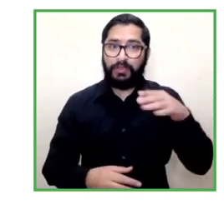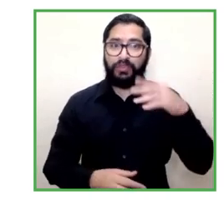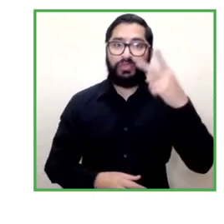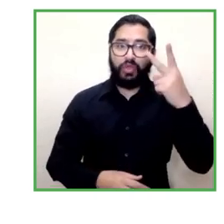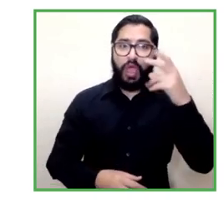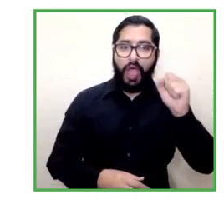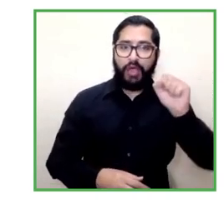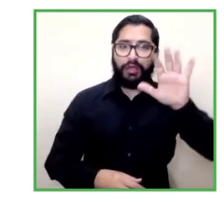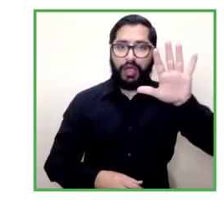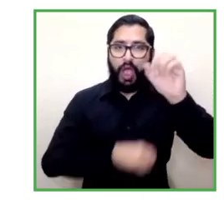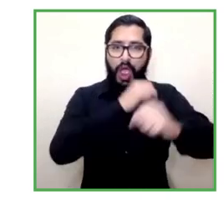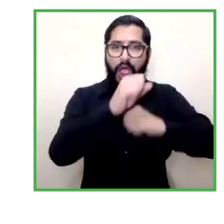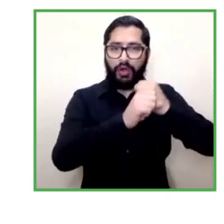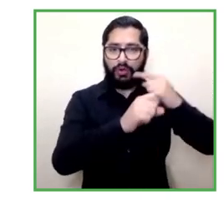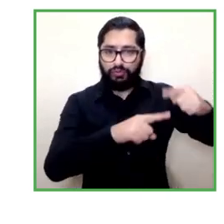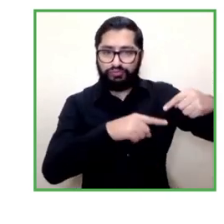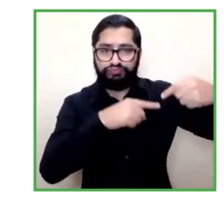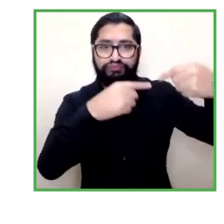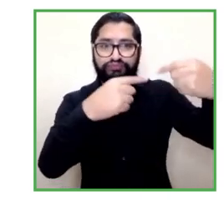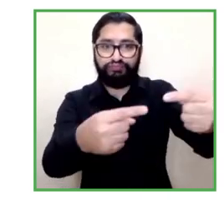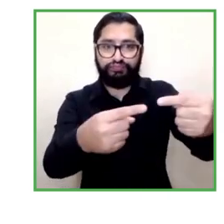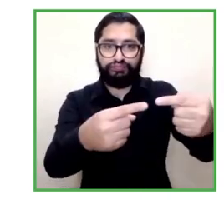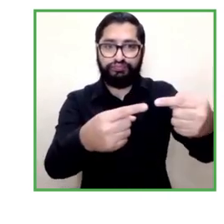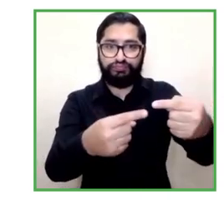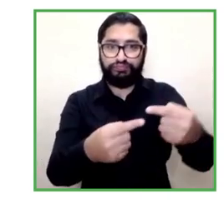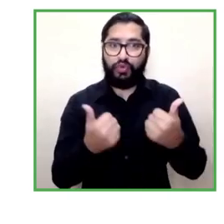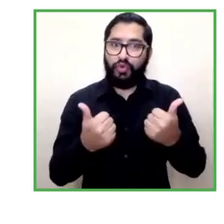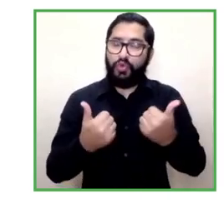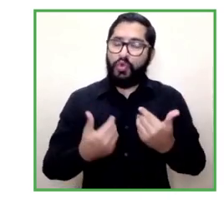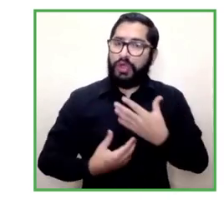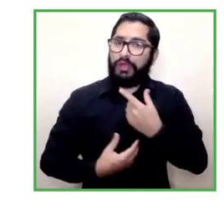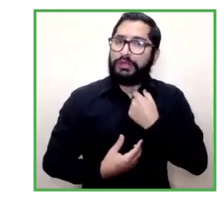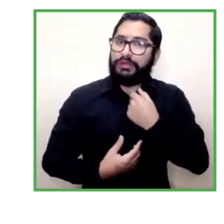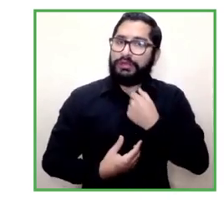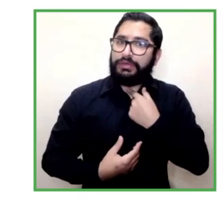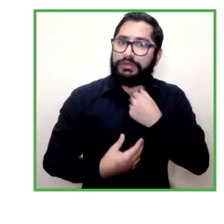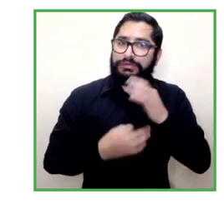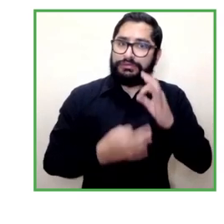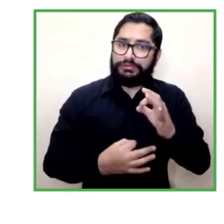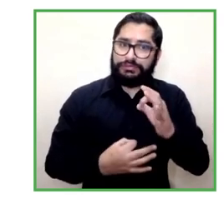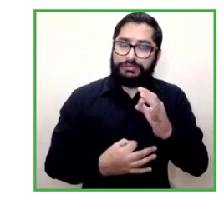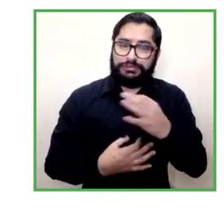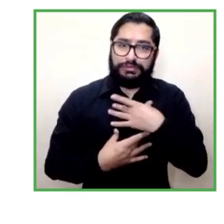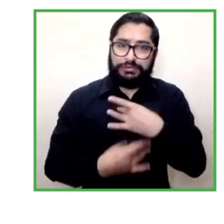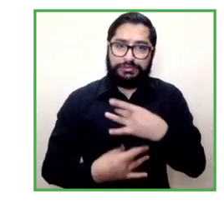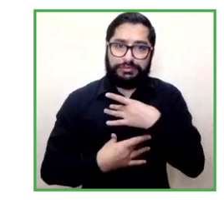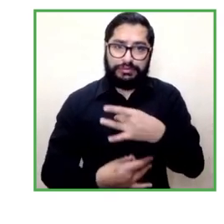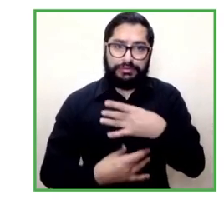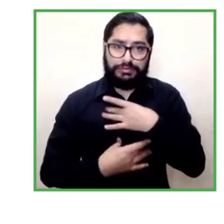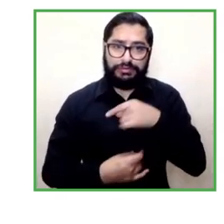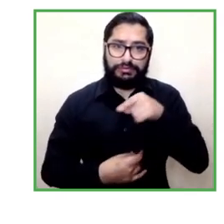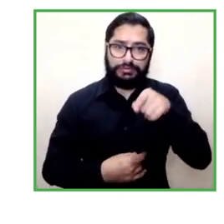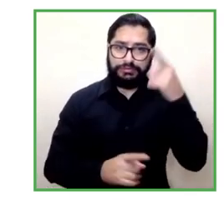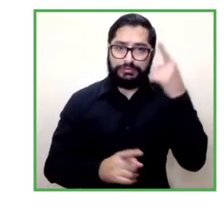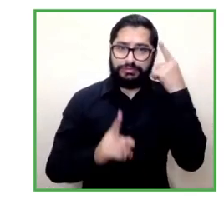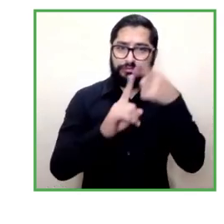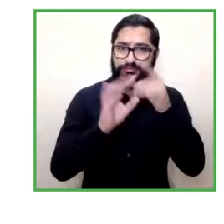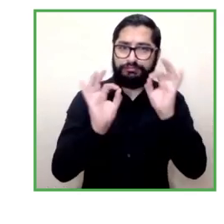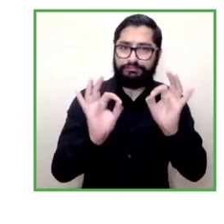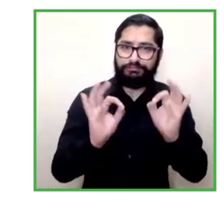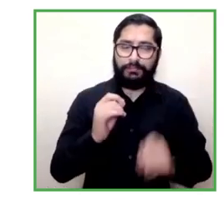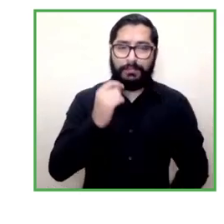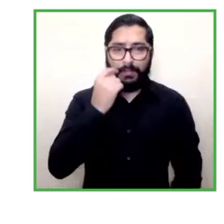Genial. Interesante desafíos. Great, thank you. Great and interesting challenges. Very ambitious. I think that's great.